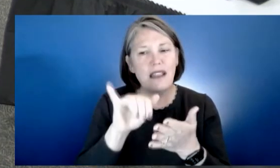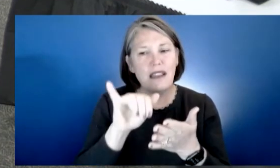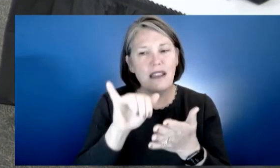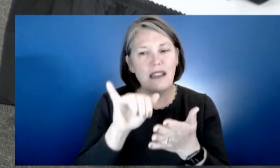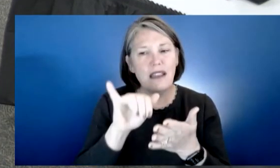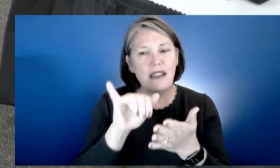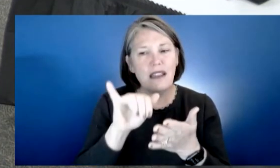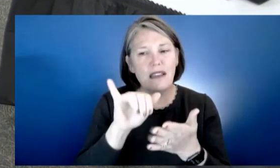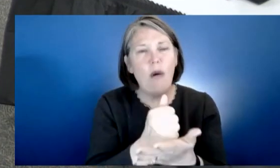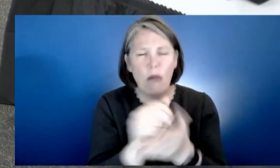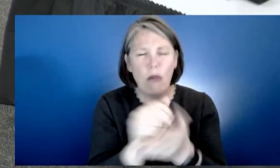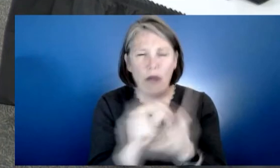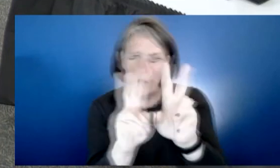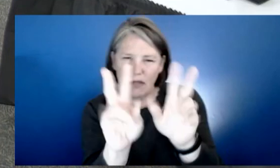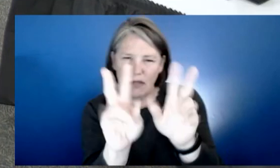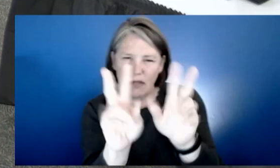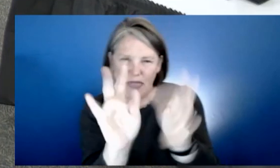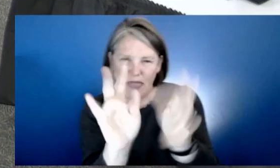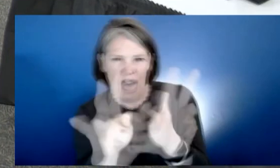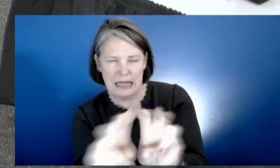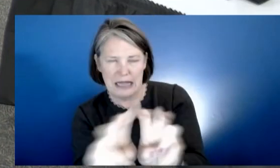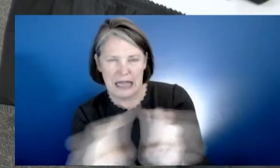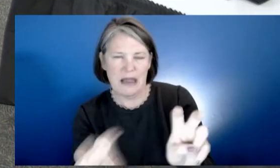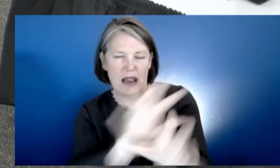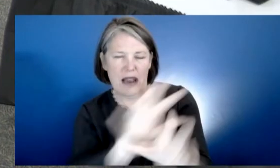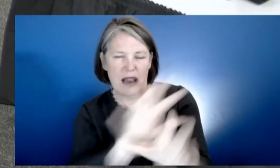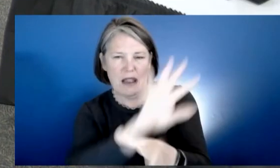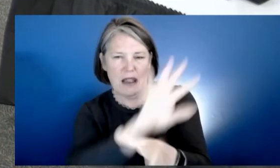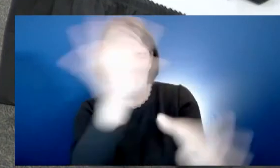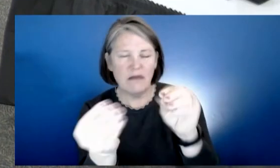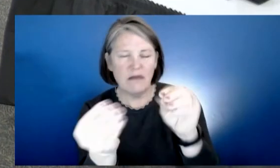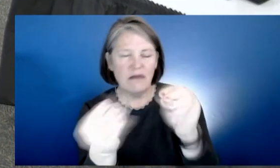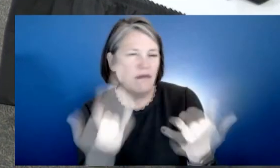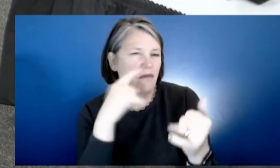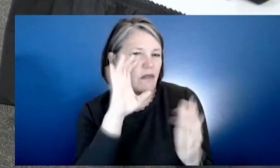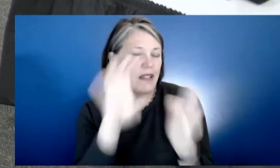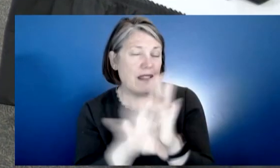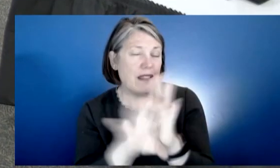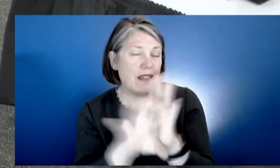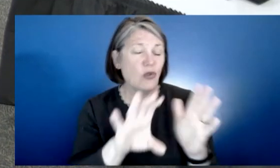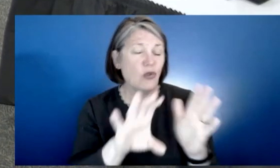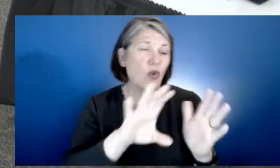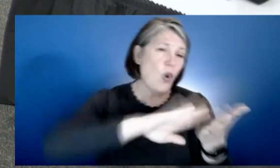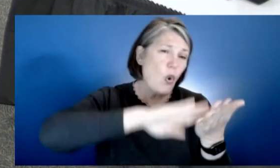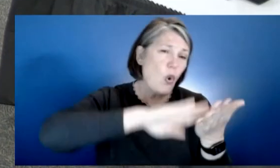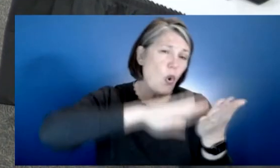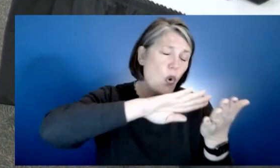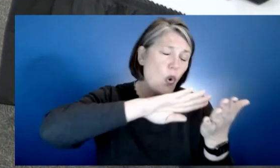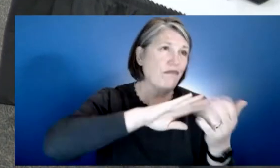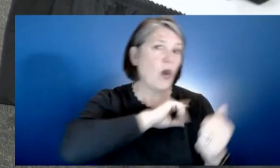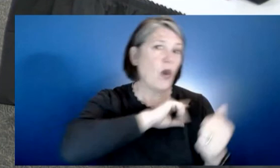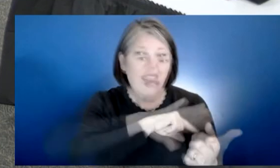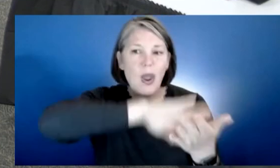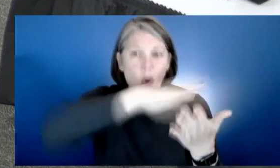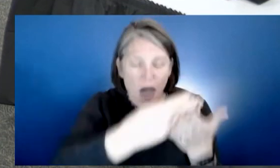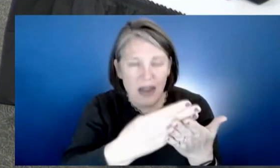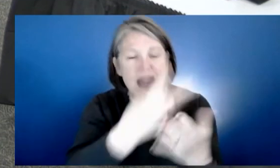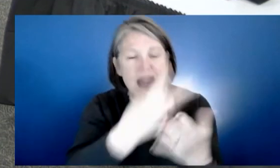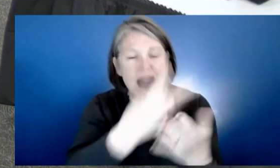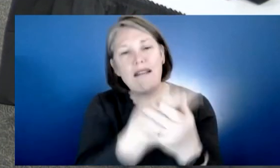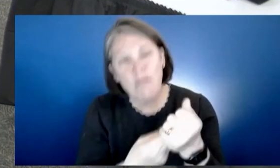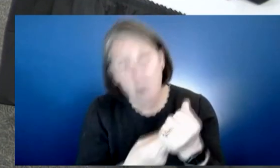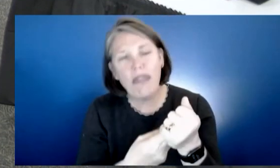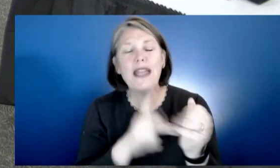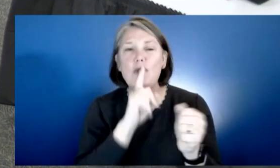that community health assessment. So there are quantitative data aspects, there are qualitative data aspects.